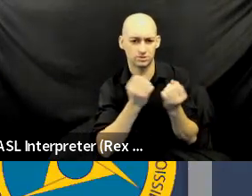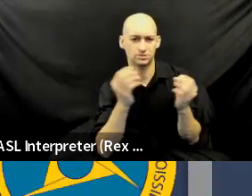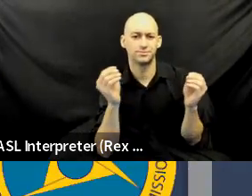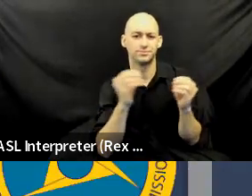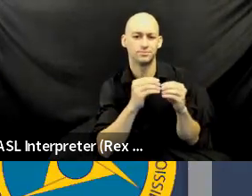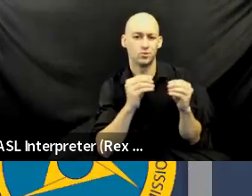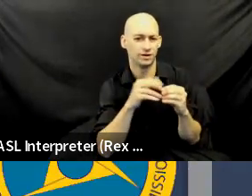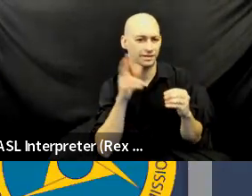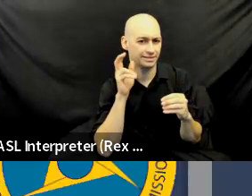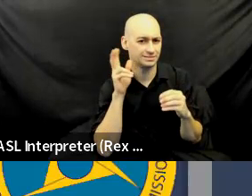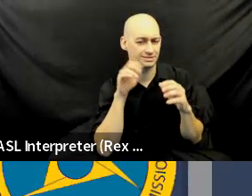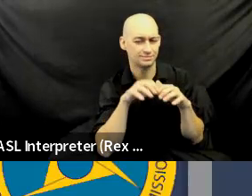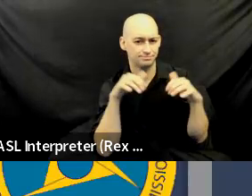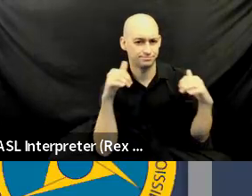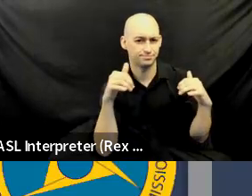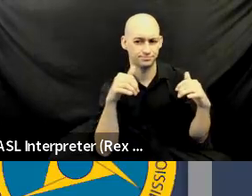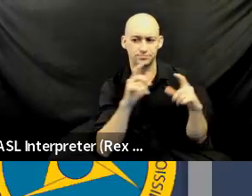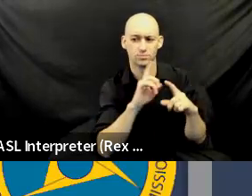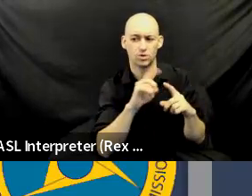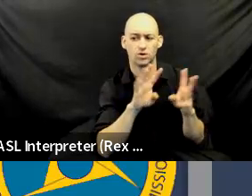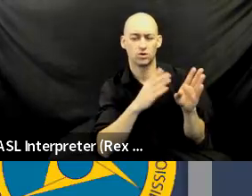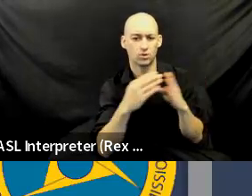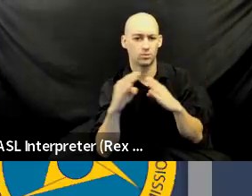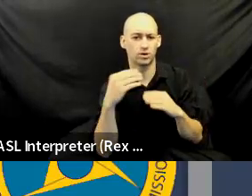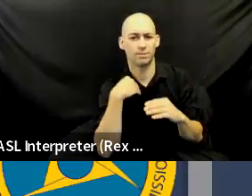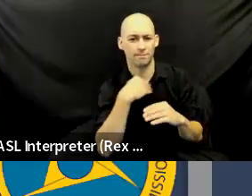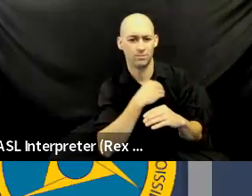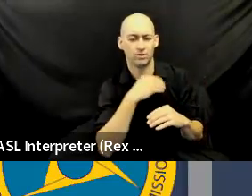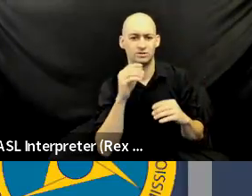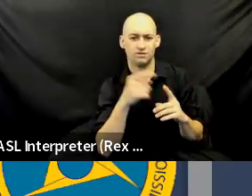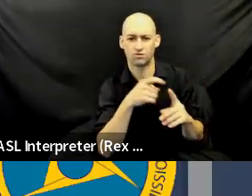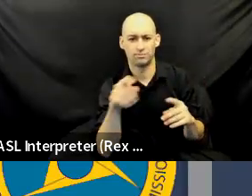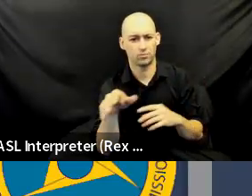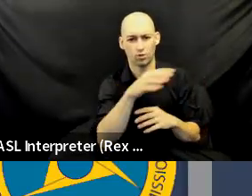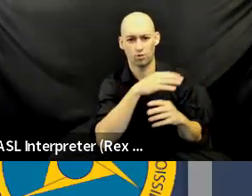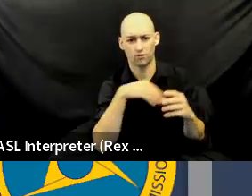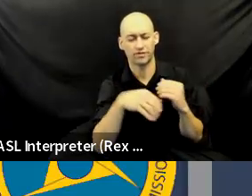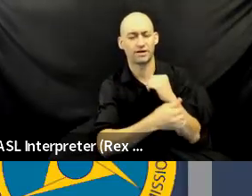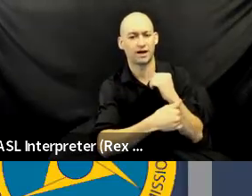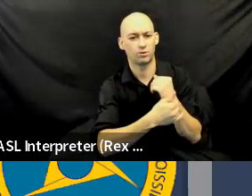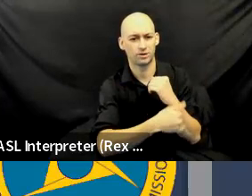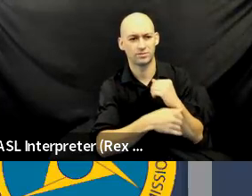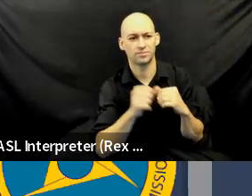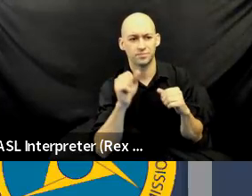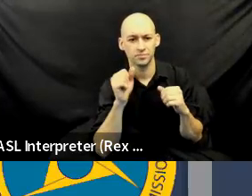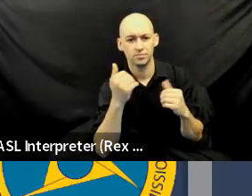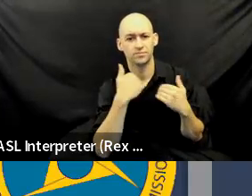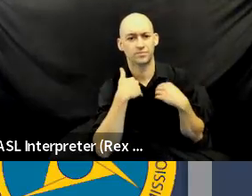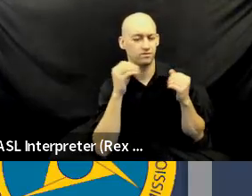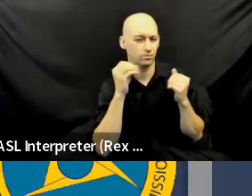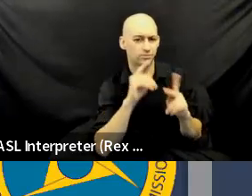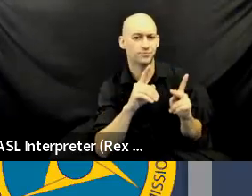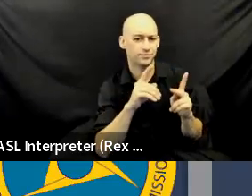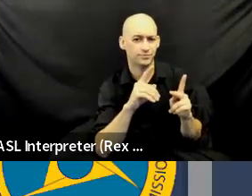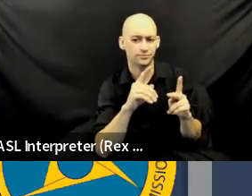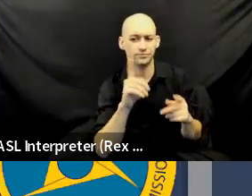more listening sessions where community members from all over the county, San Bernardino, Riverside County, have the opportunity